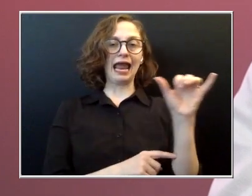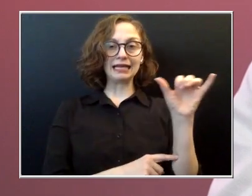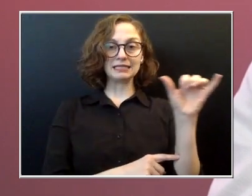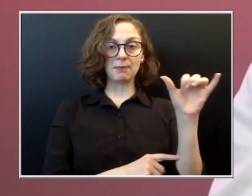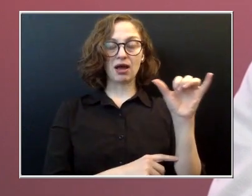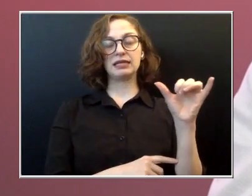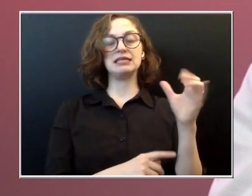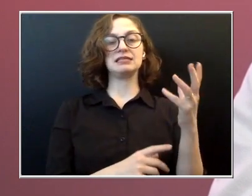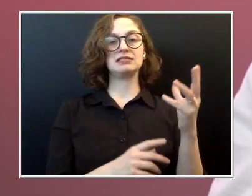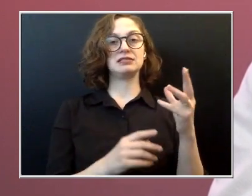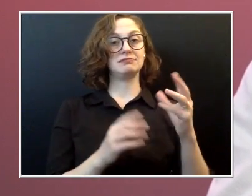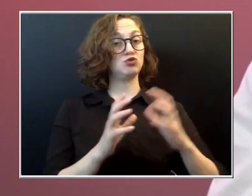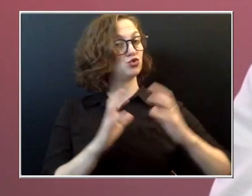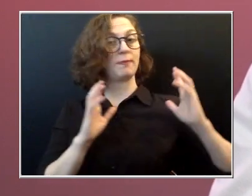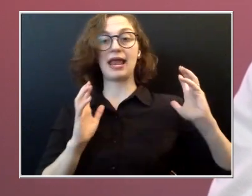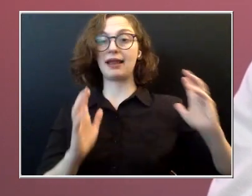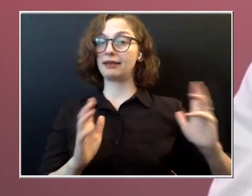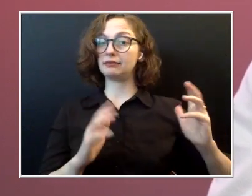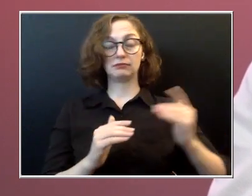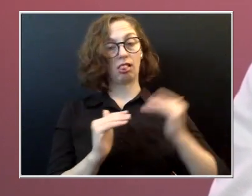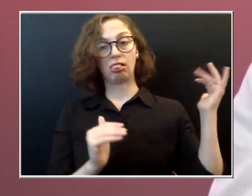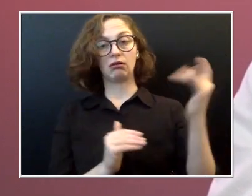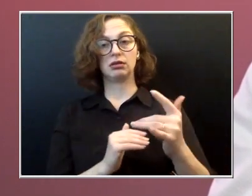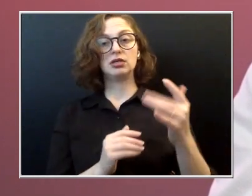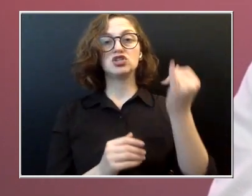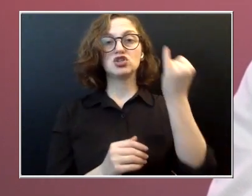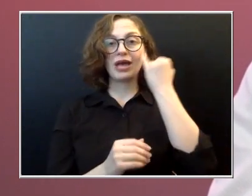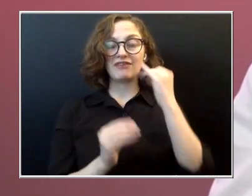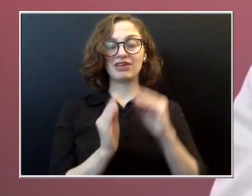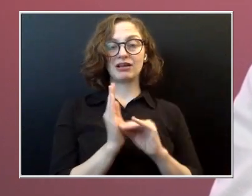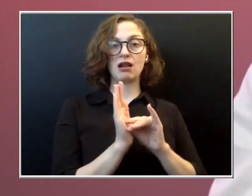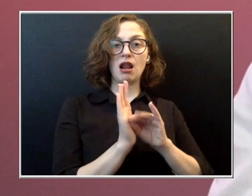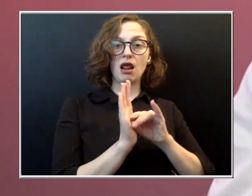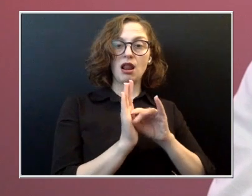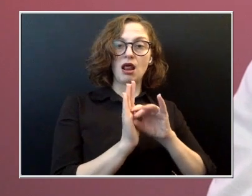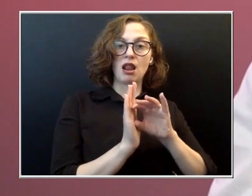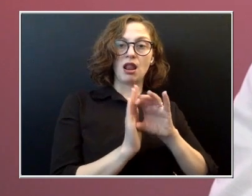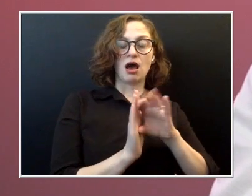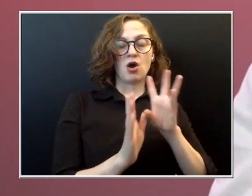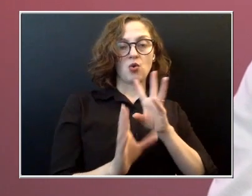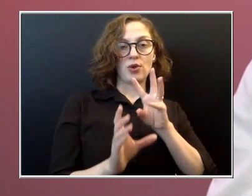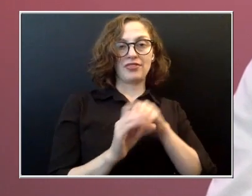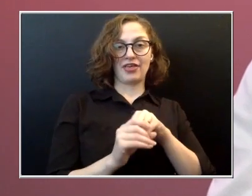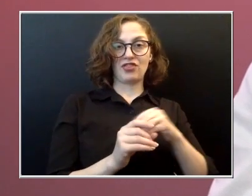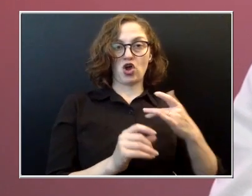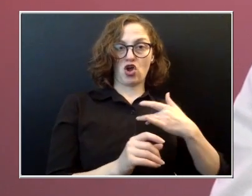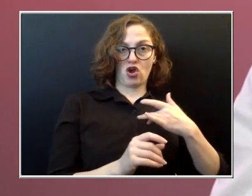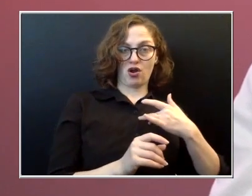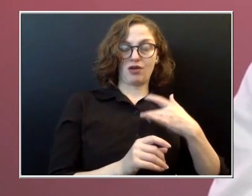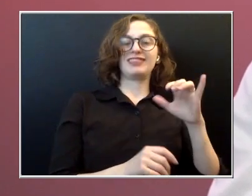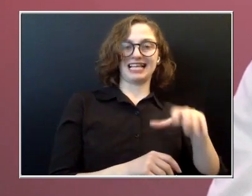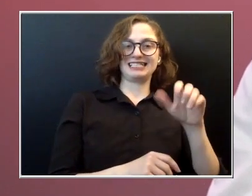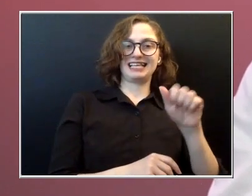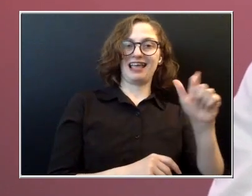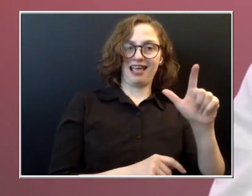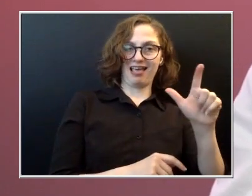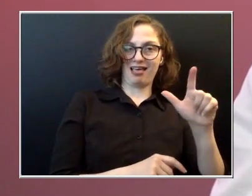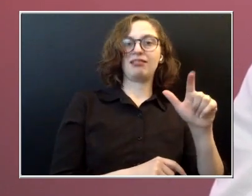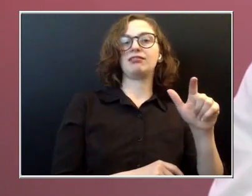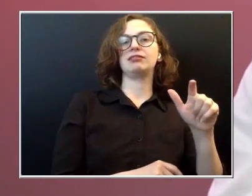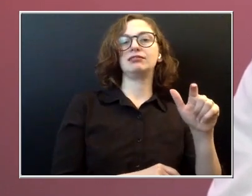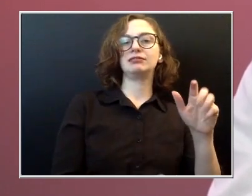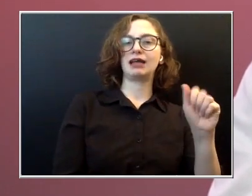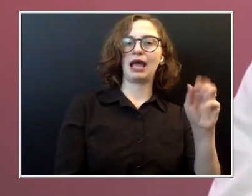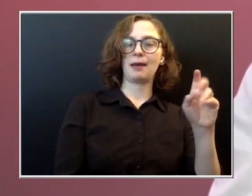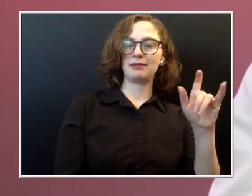up on the heart or nerves, we call that AL, amyloidosis. So myeloma, in short, myeloma can also cause amyloidosis. It's a